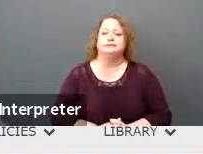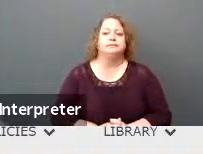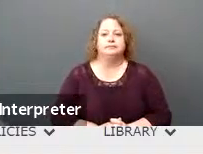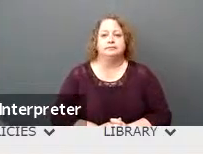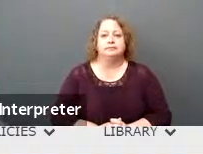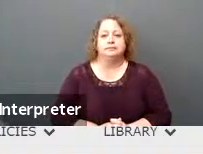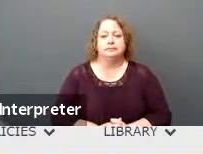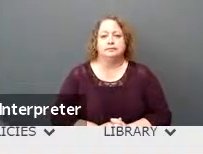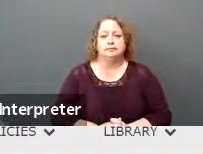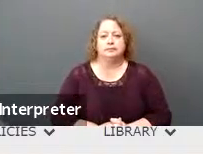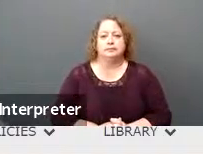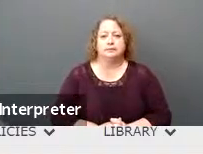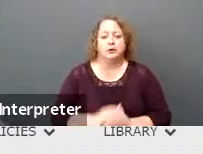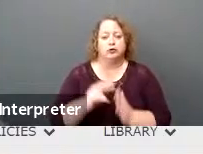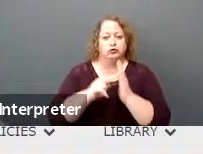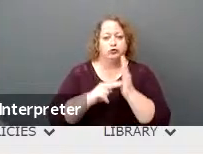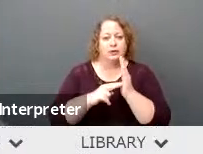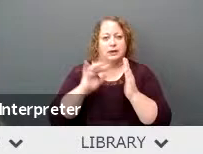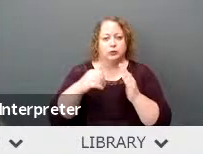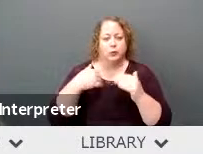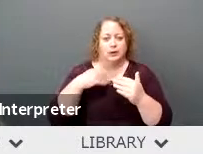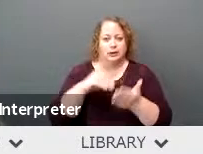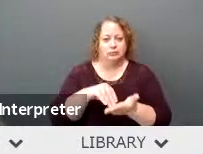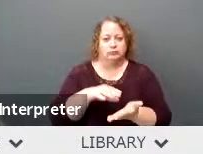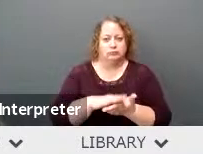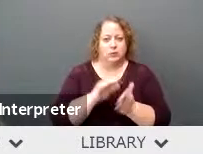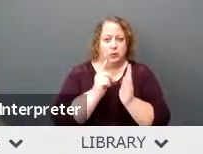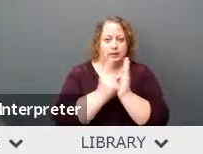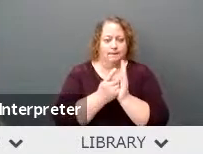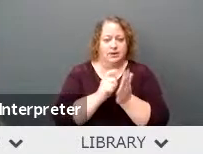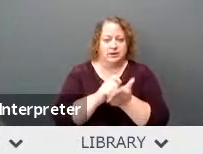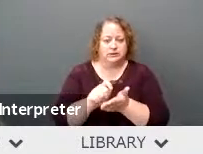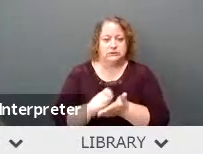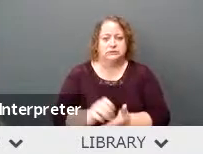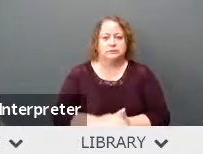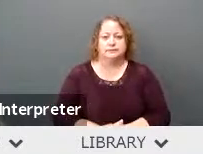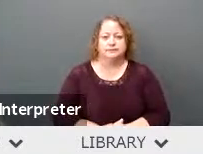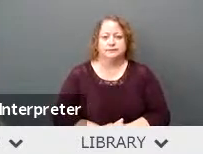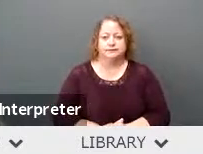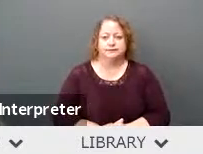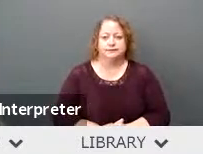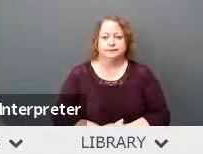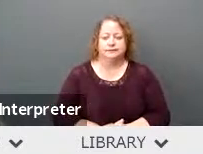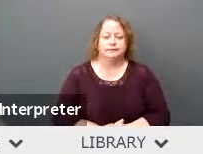Read those out so we have those in the minutes, please. Sure, so.